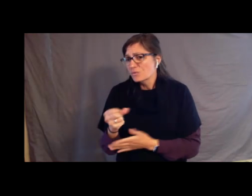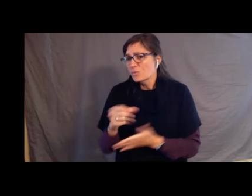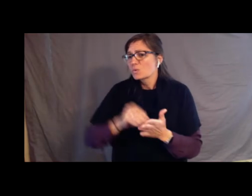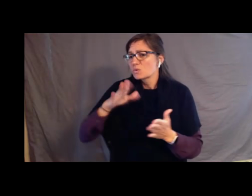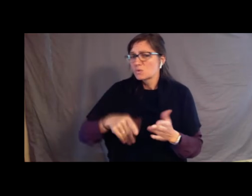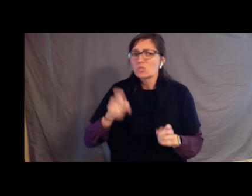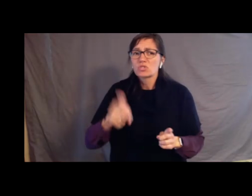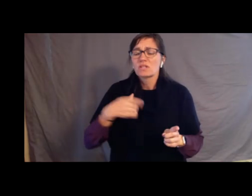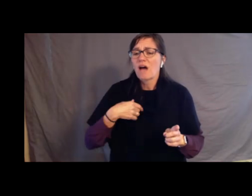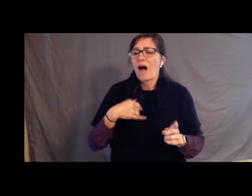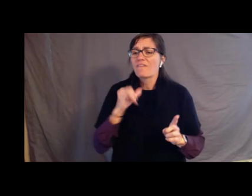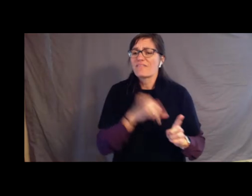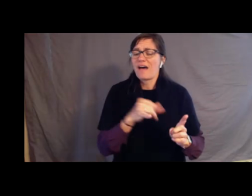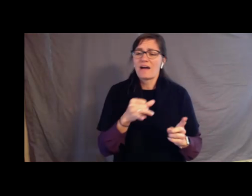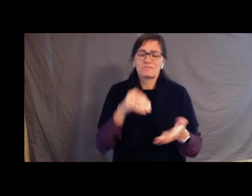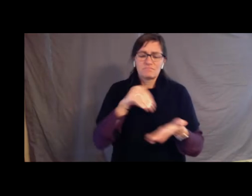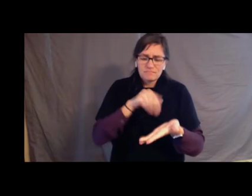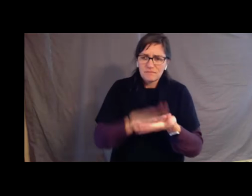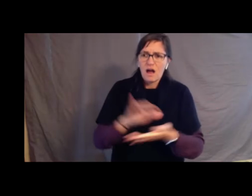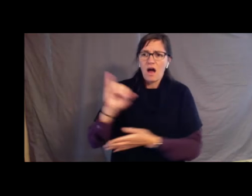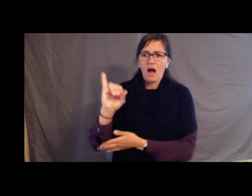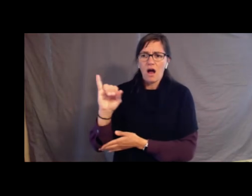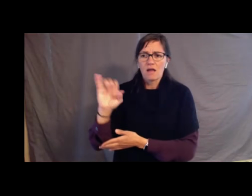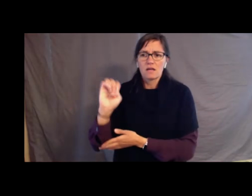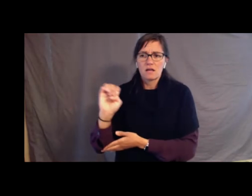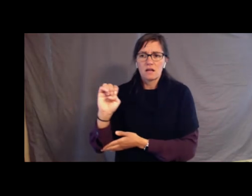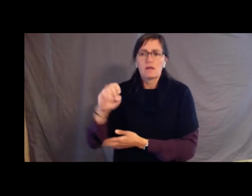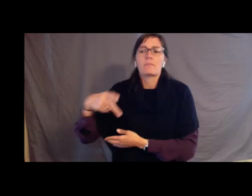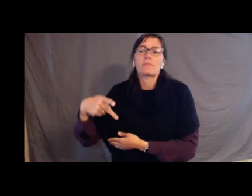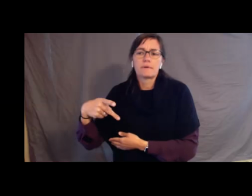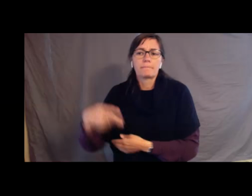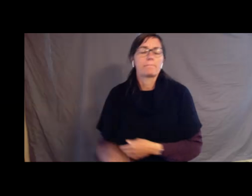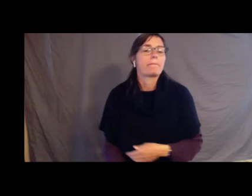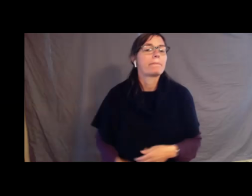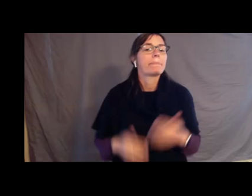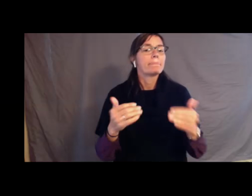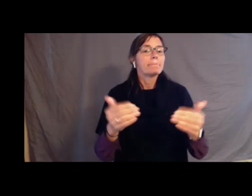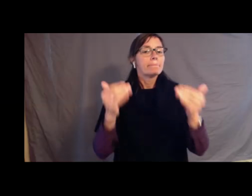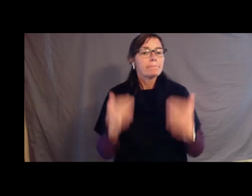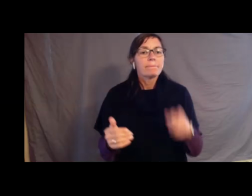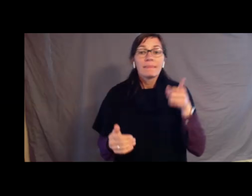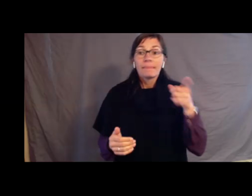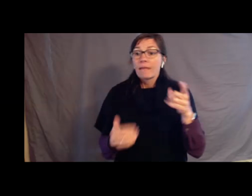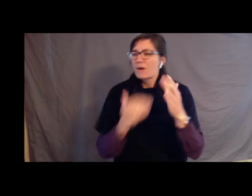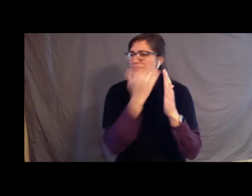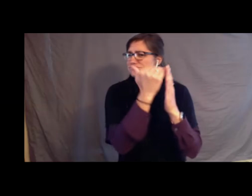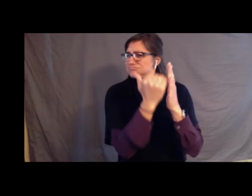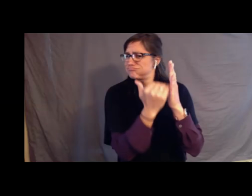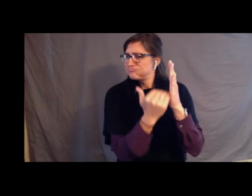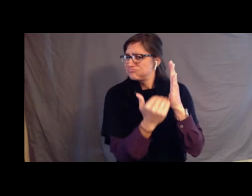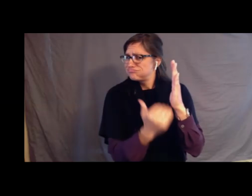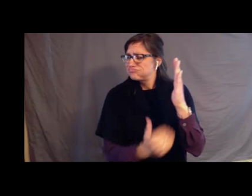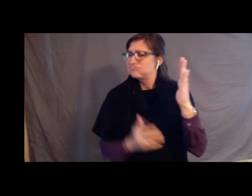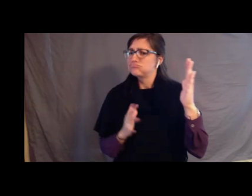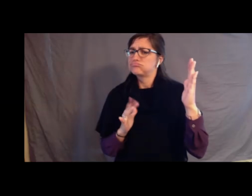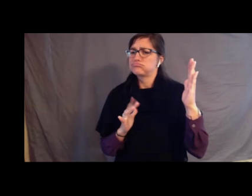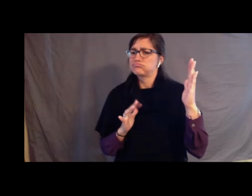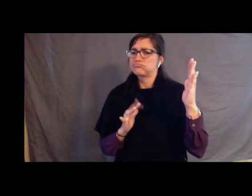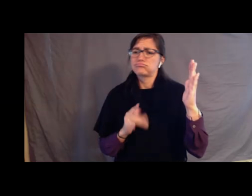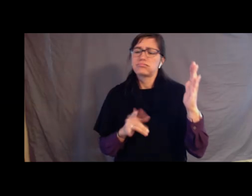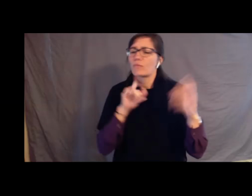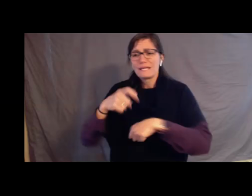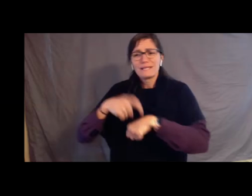IEP. So here's a huge list of the high-tech products. Again, there's not enough time to